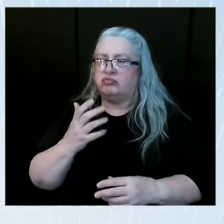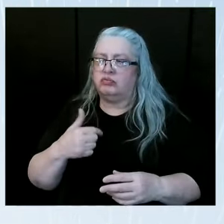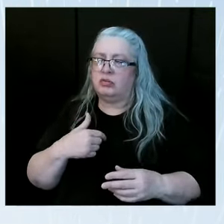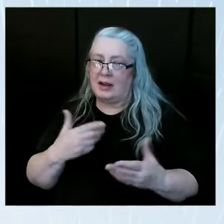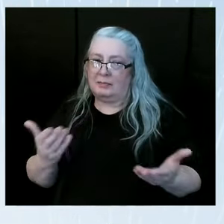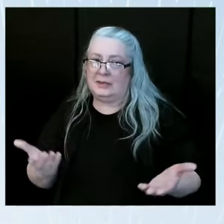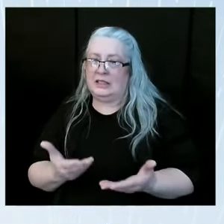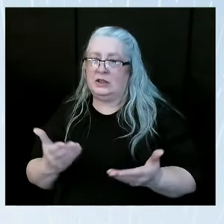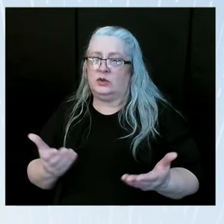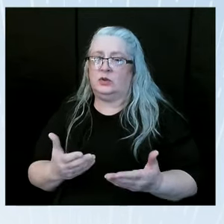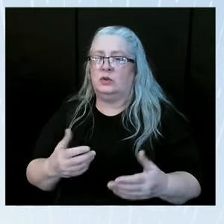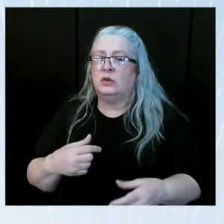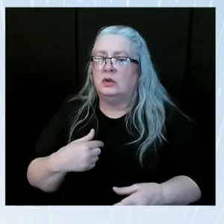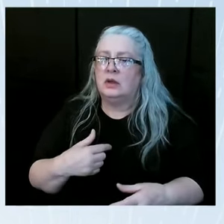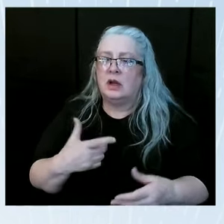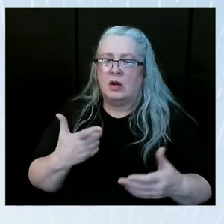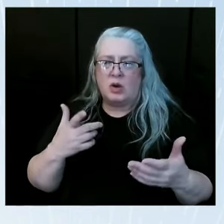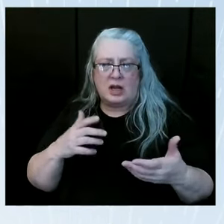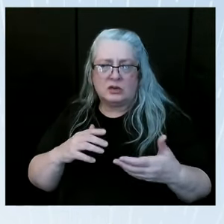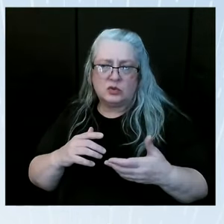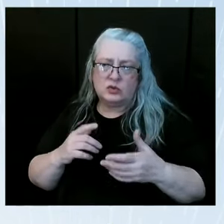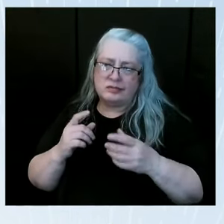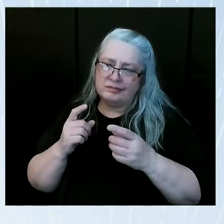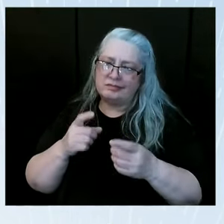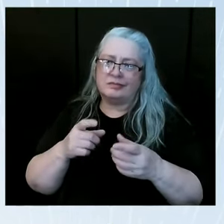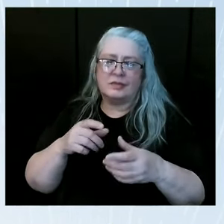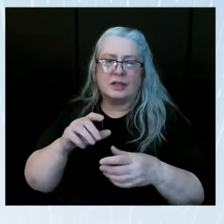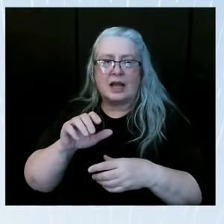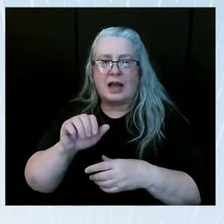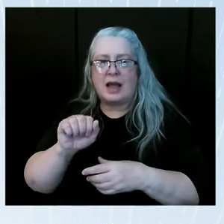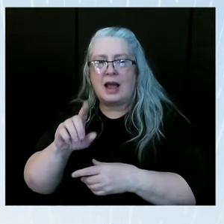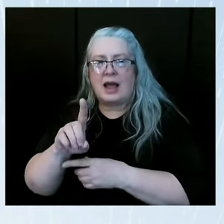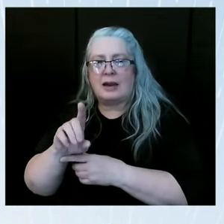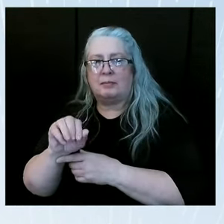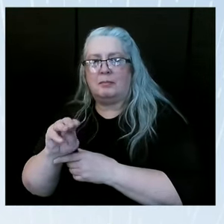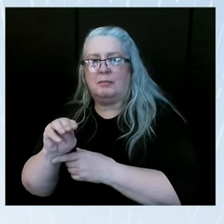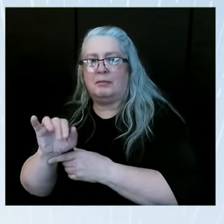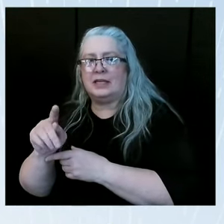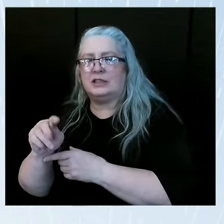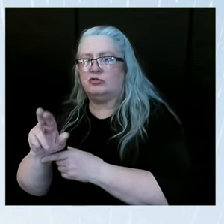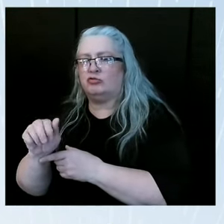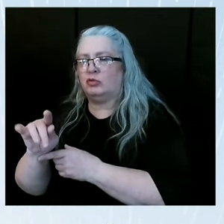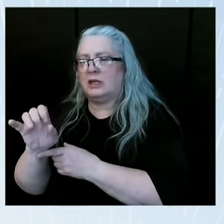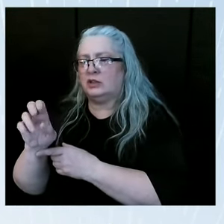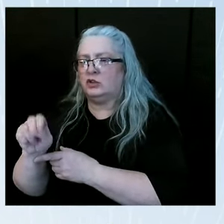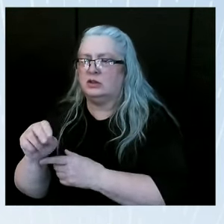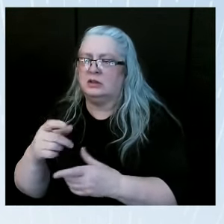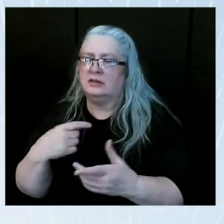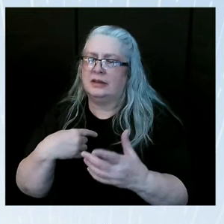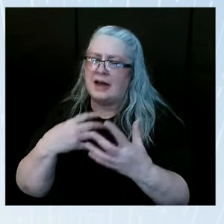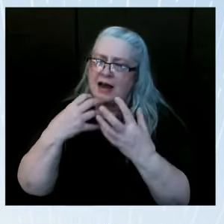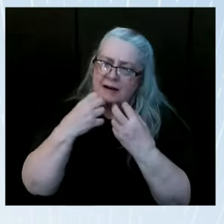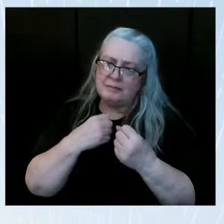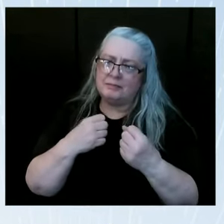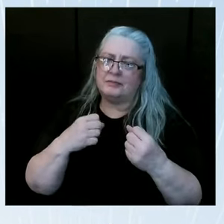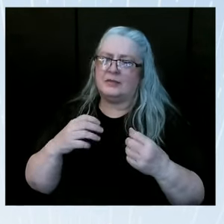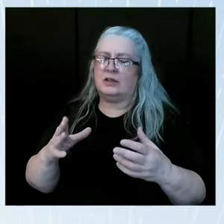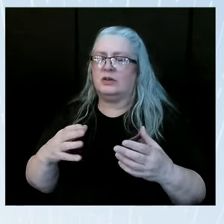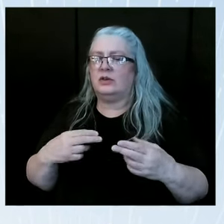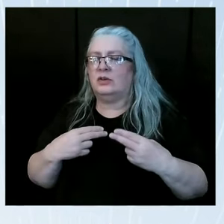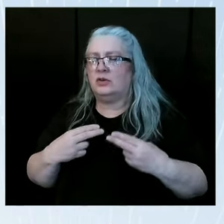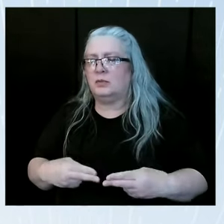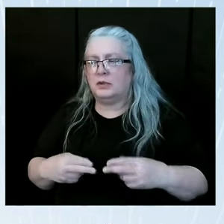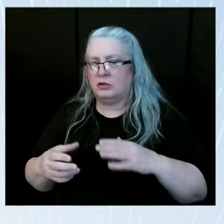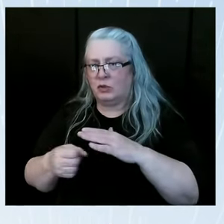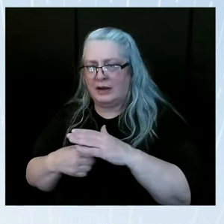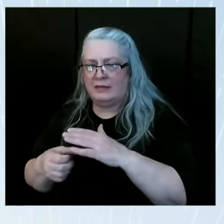defend human dignity. President Biden is clear that forced labor will not be accepted in the United States or anywhere around the